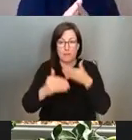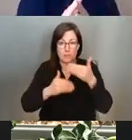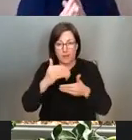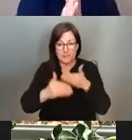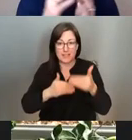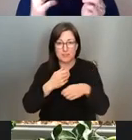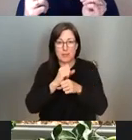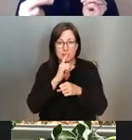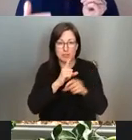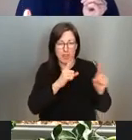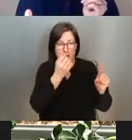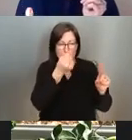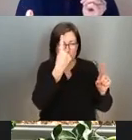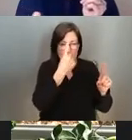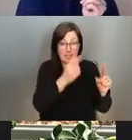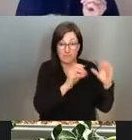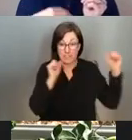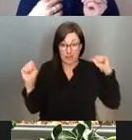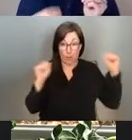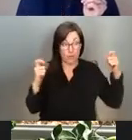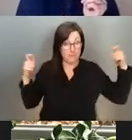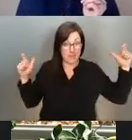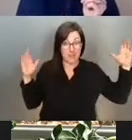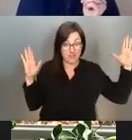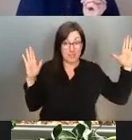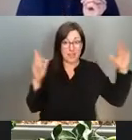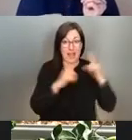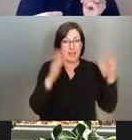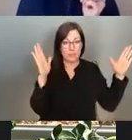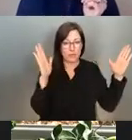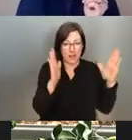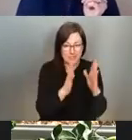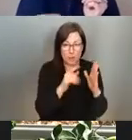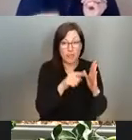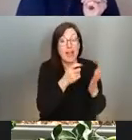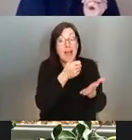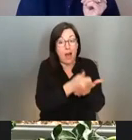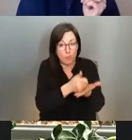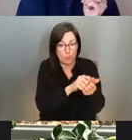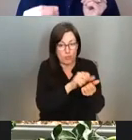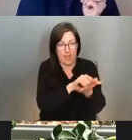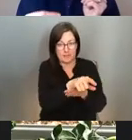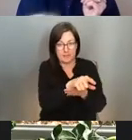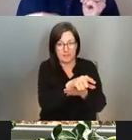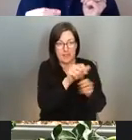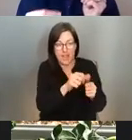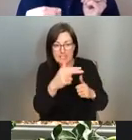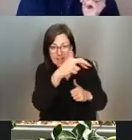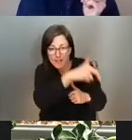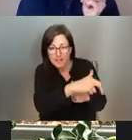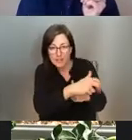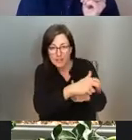smaller. So if we're cutting that towel back, they're helping with that process in some way. They're always available to see that